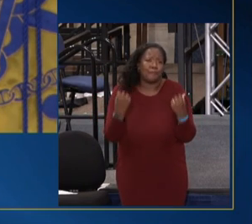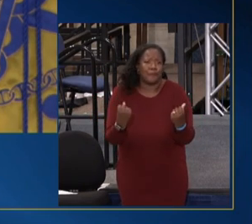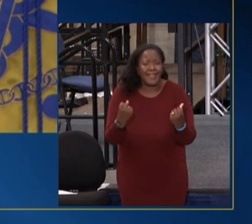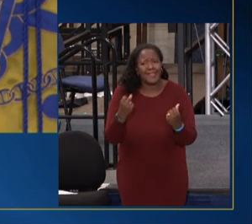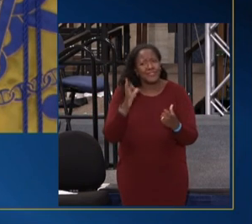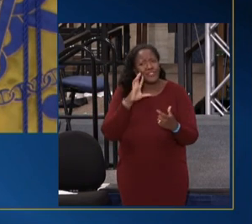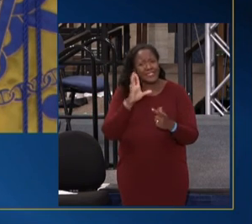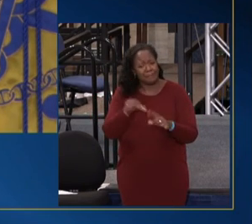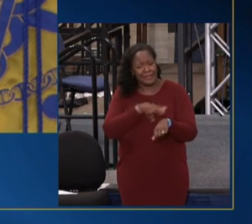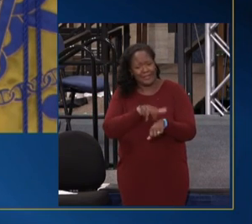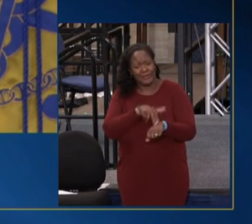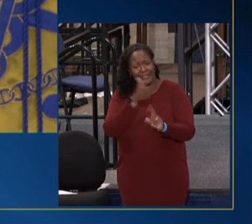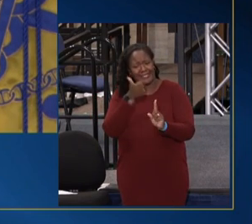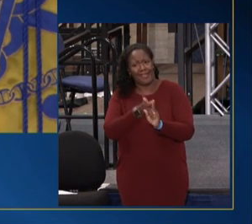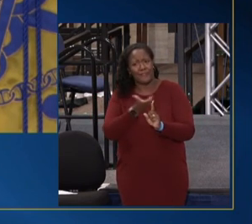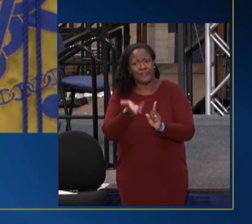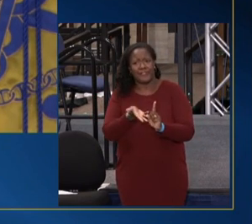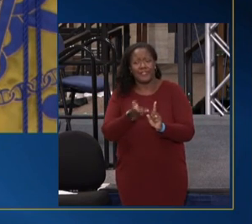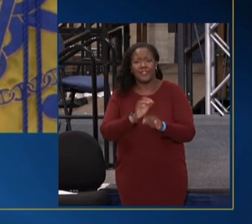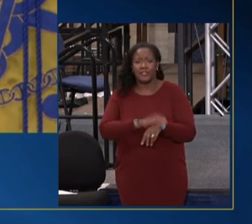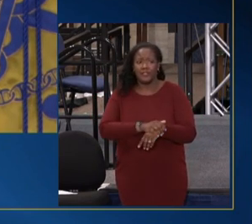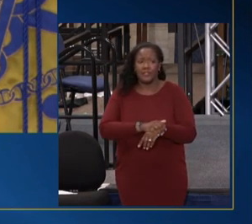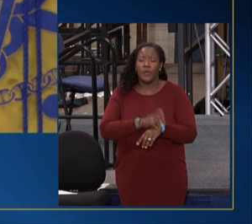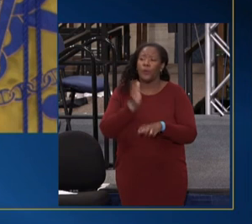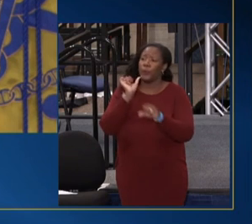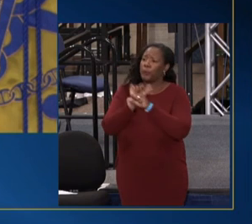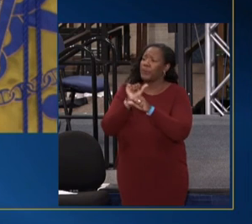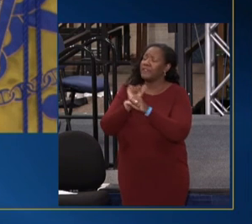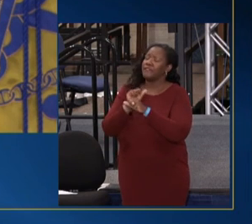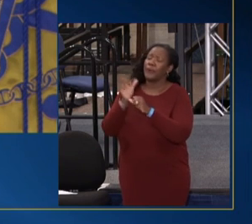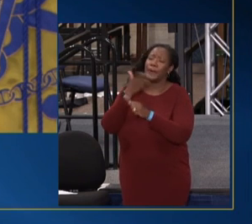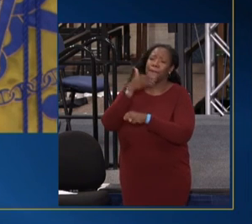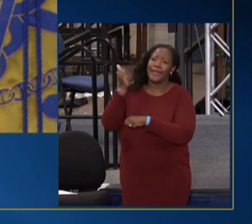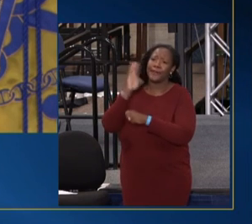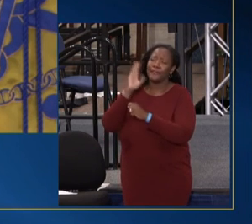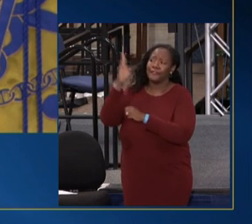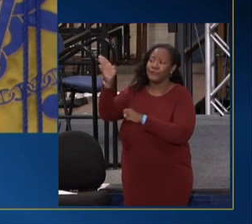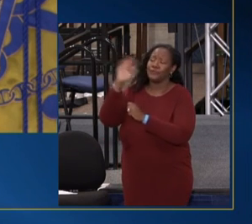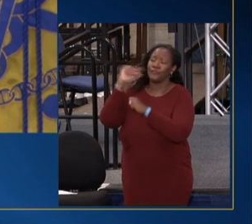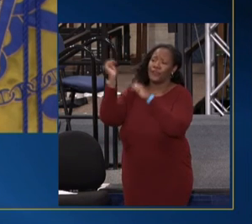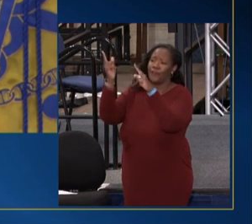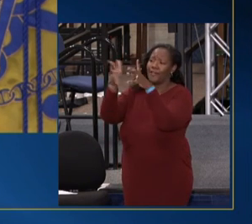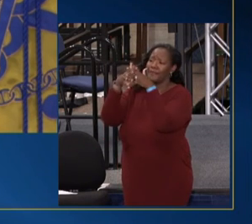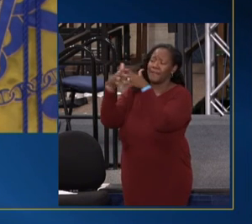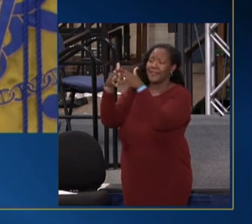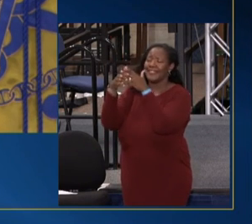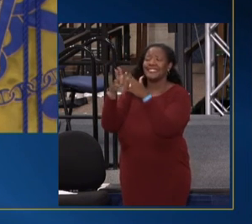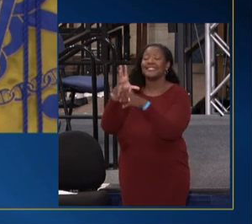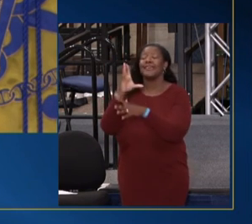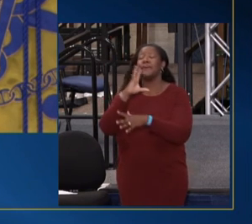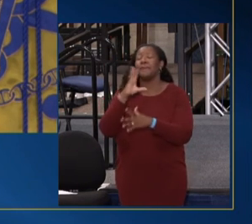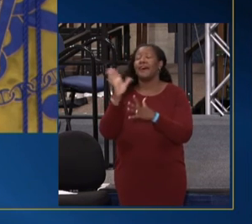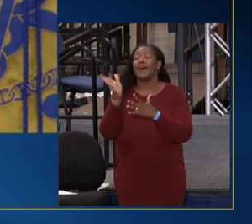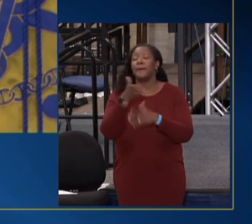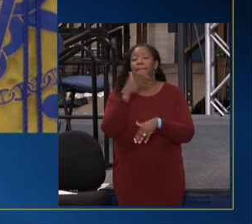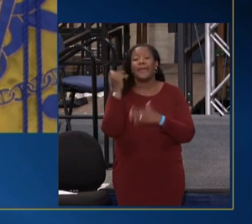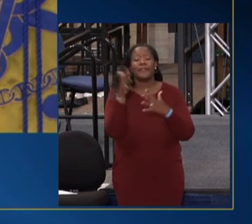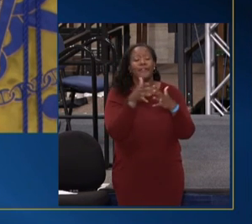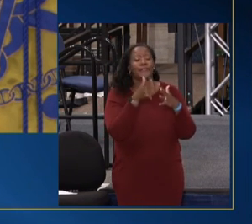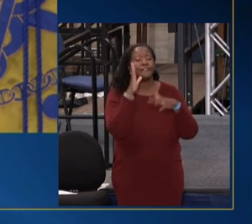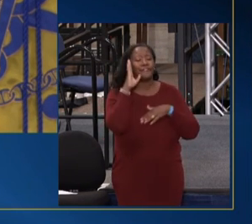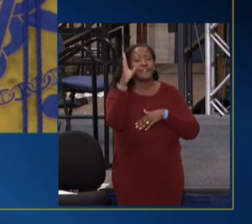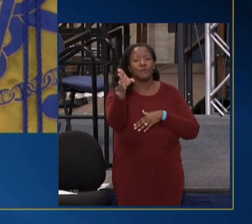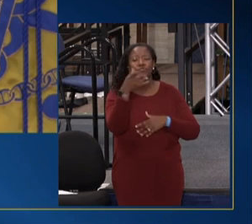across this administration towards not only a brighter future for all Americans, but a future, period, for LGBTQI+ youth